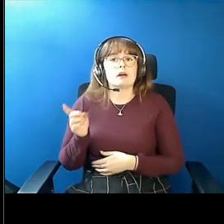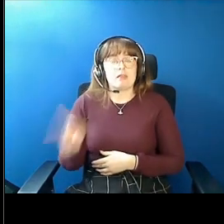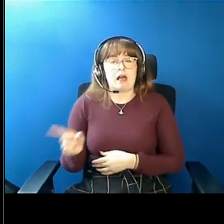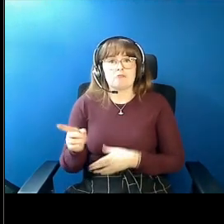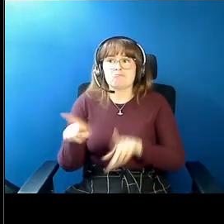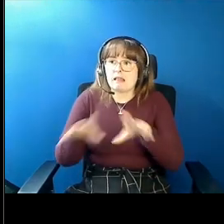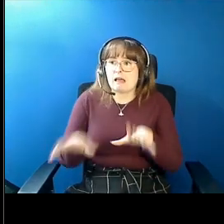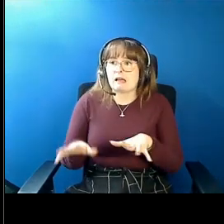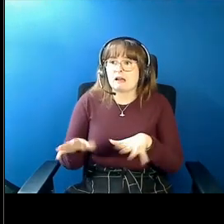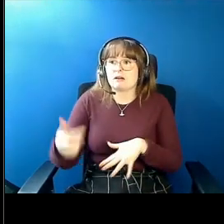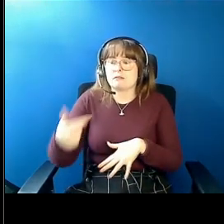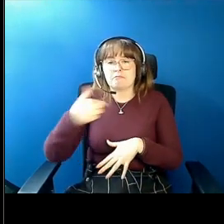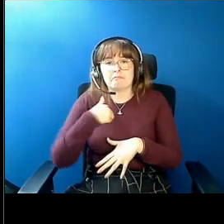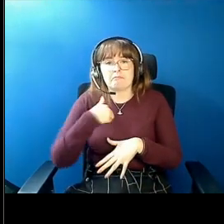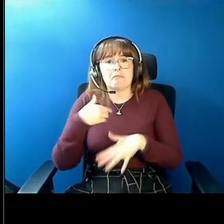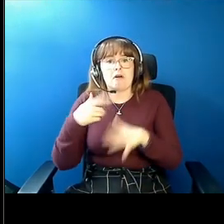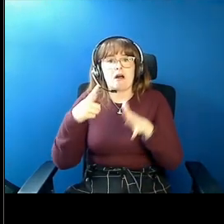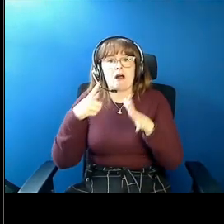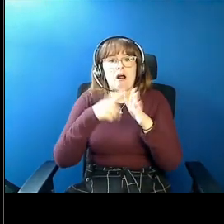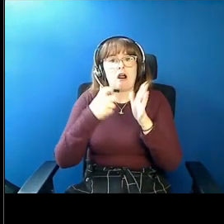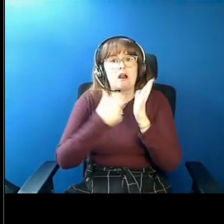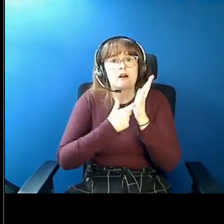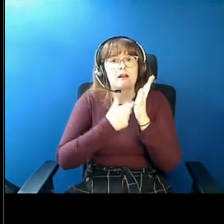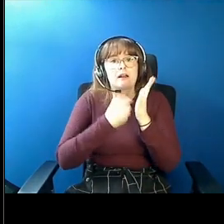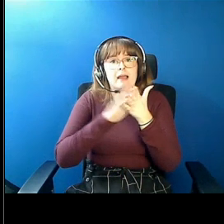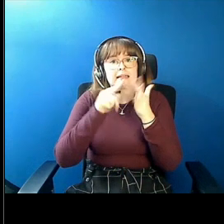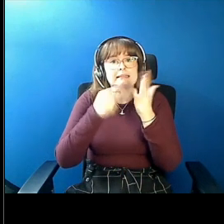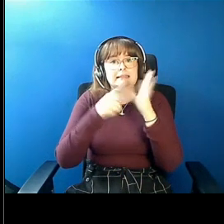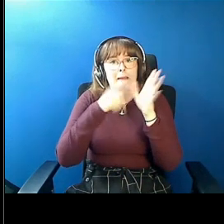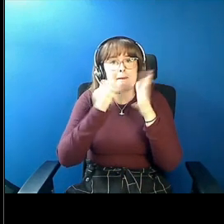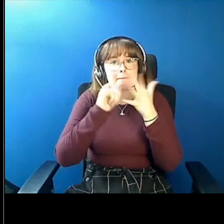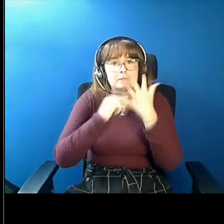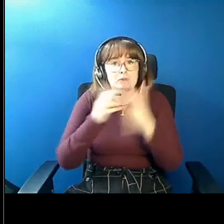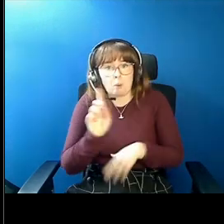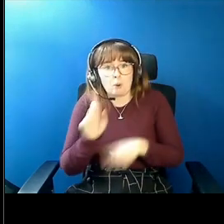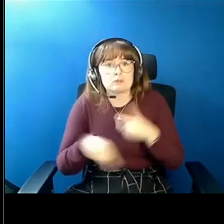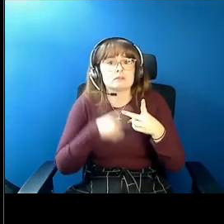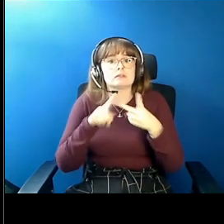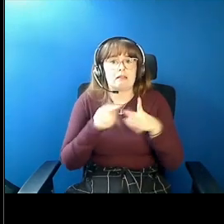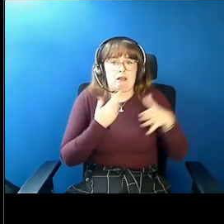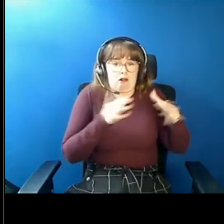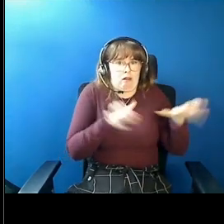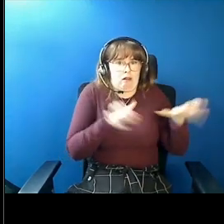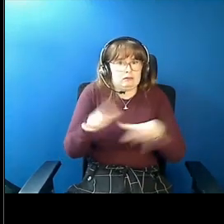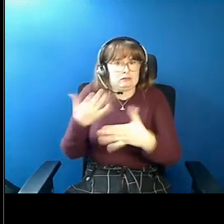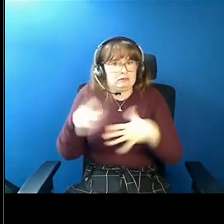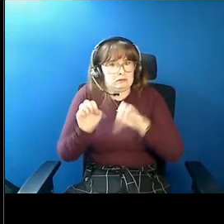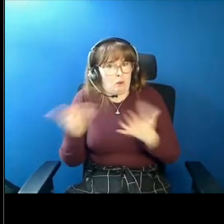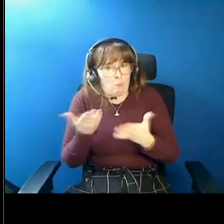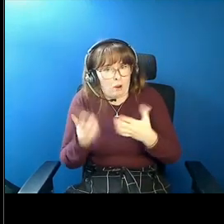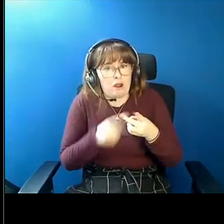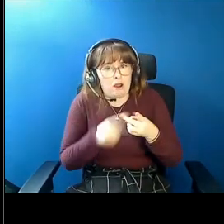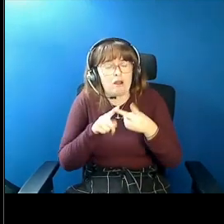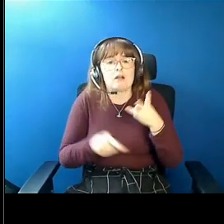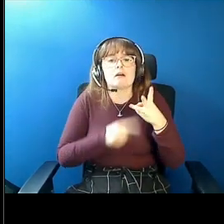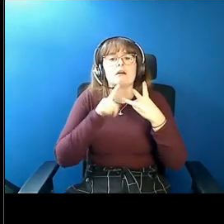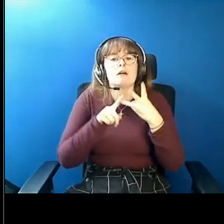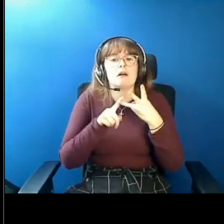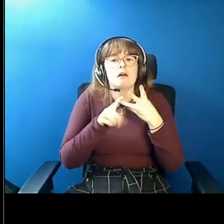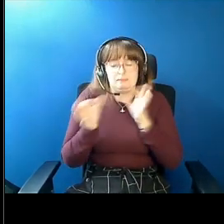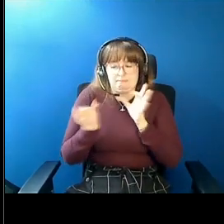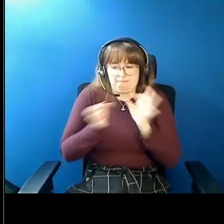are my archetypes? Where are the clusters of my worst properties that inform where I should be starting? What measures am I going to